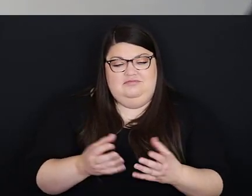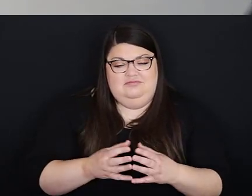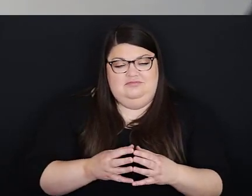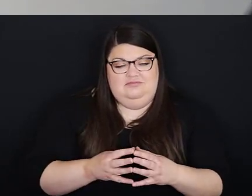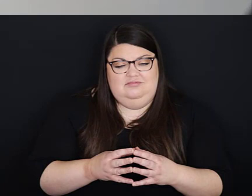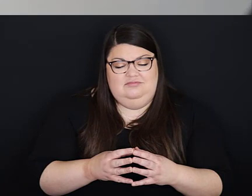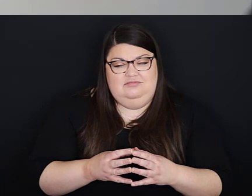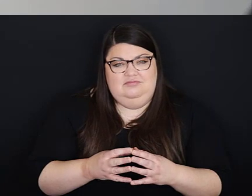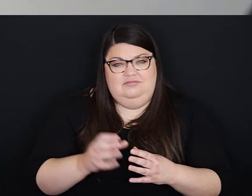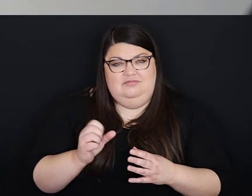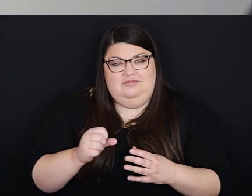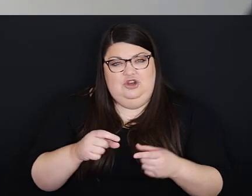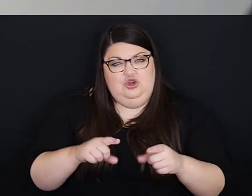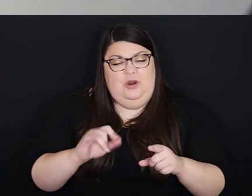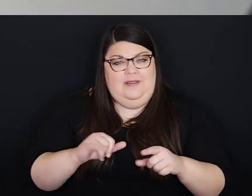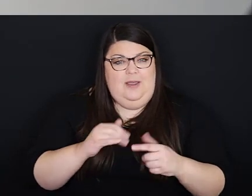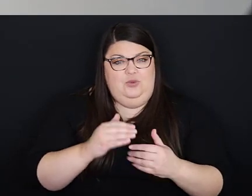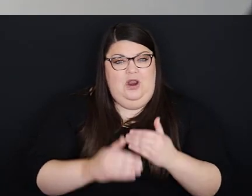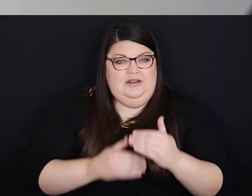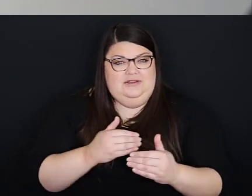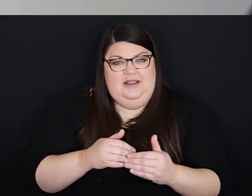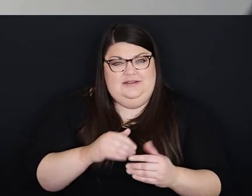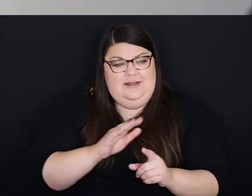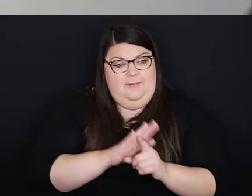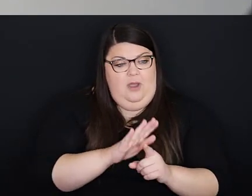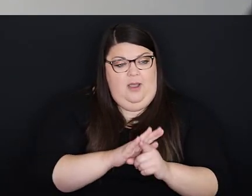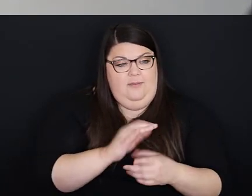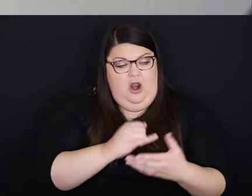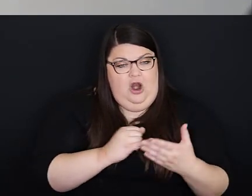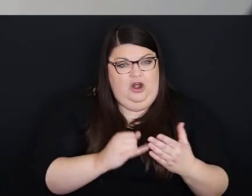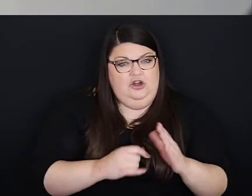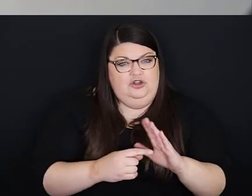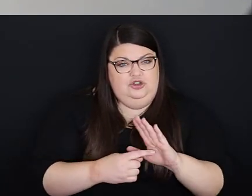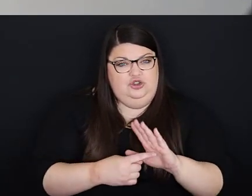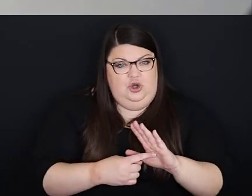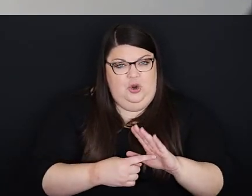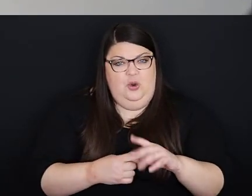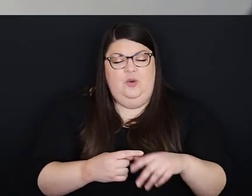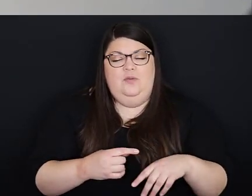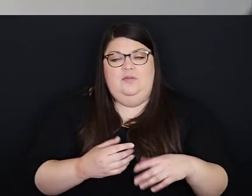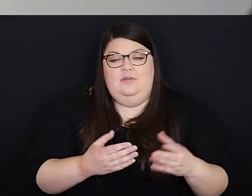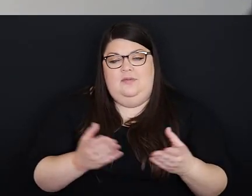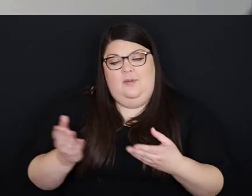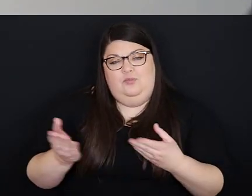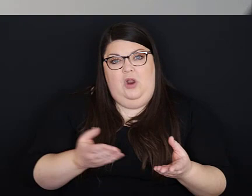so in that process, the pop art show in particular brought a lot of